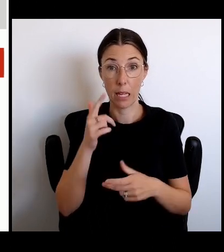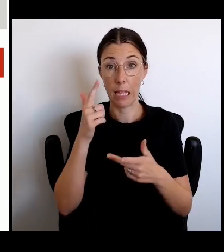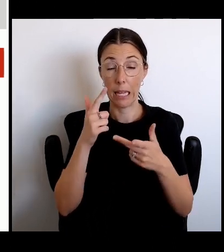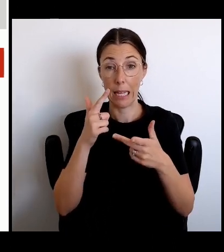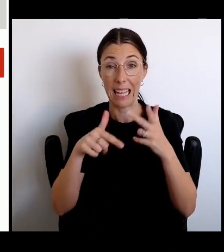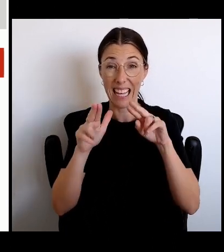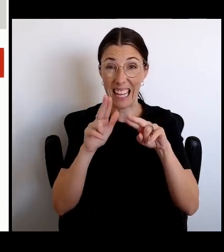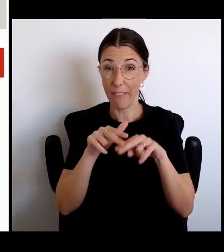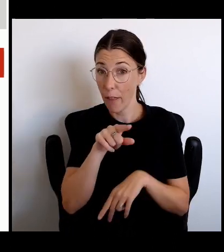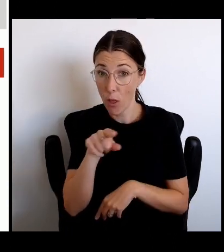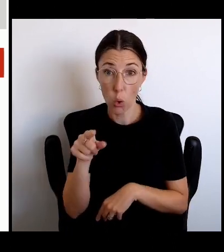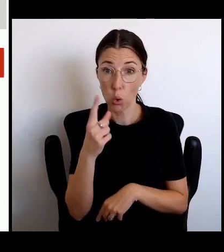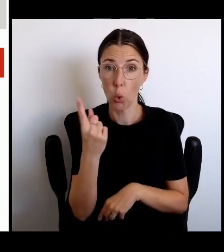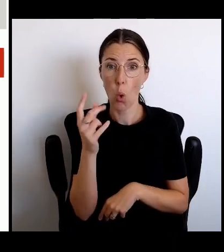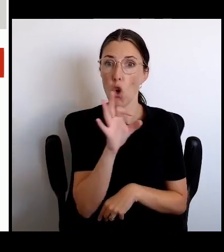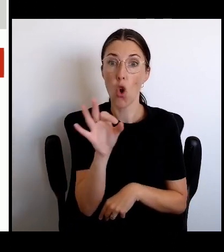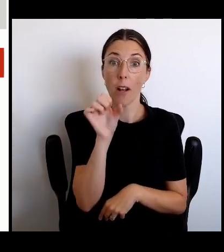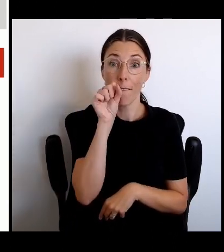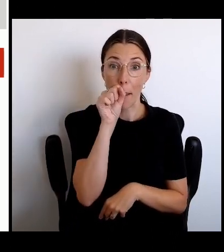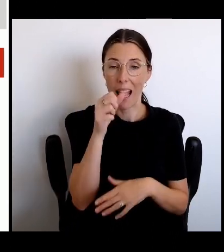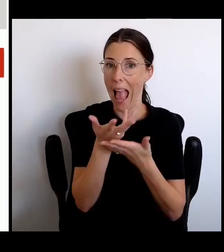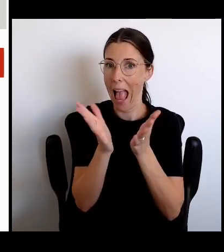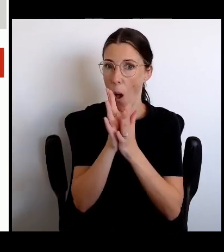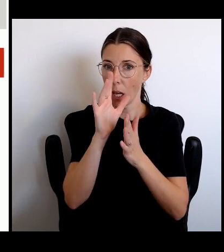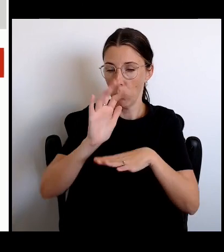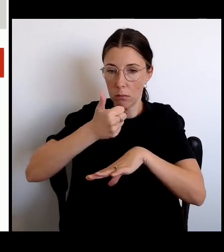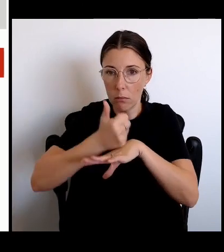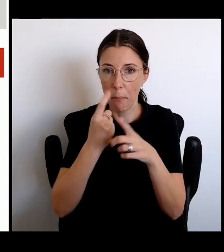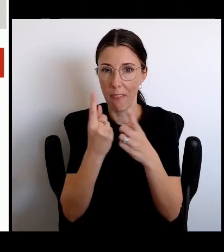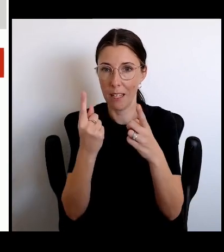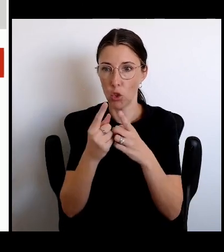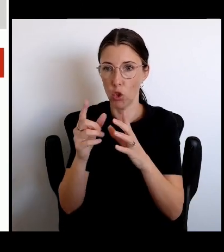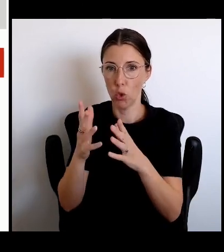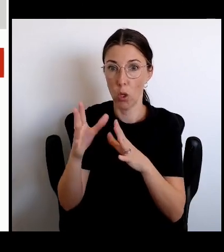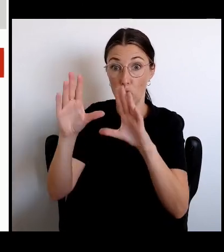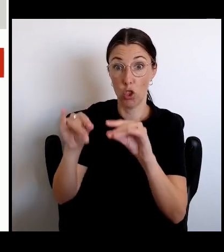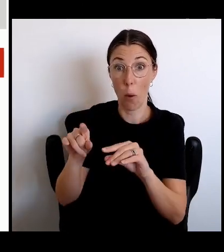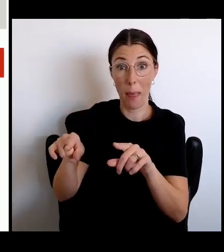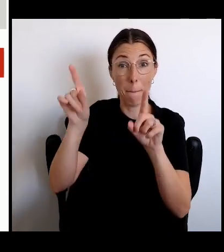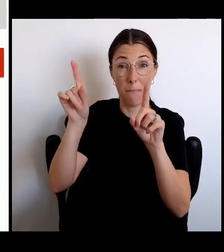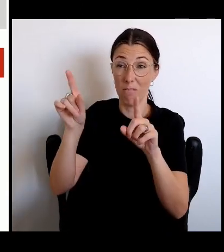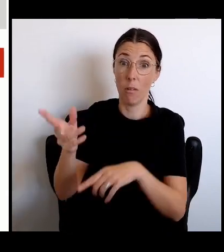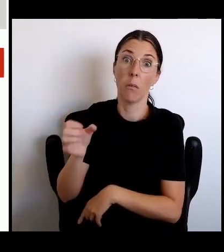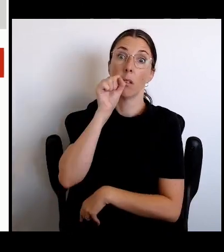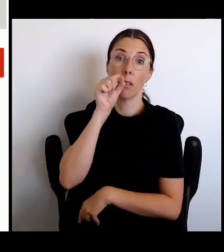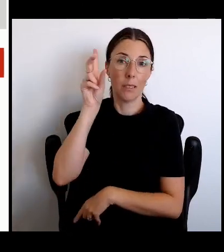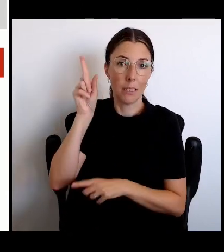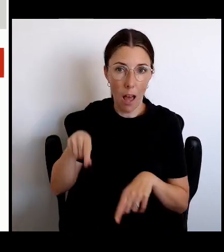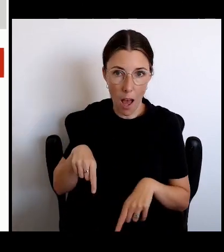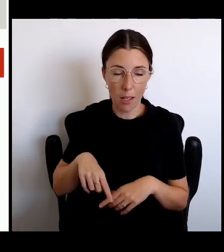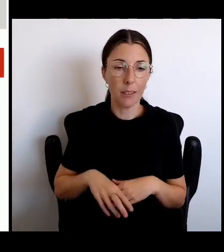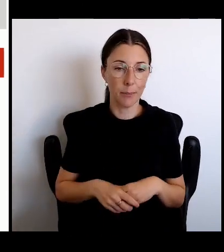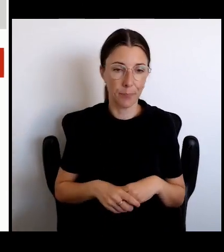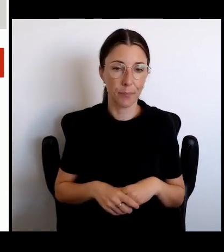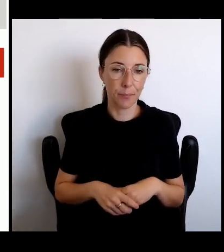can apply interventions to prevent take-up or to maintain their non-vaping status. And I will share